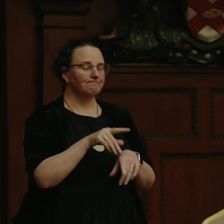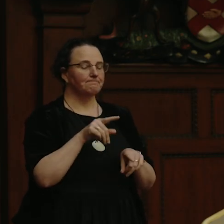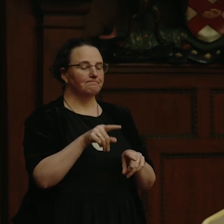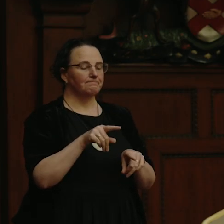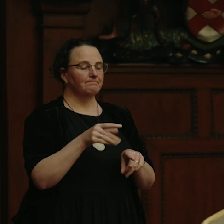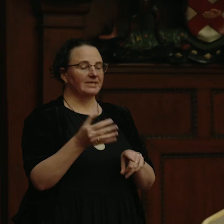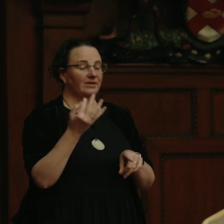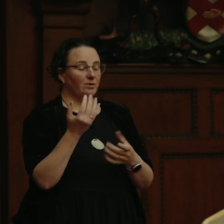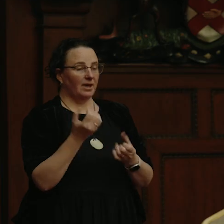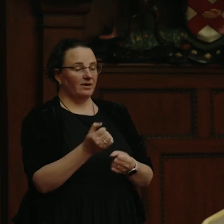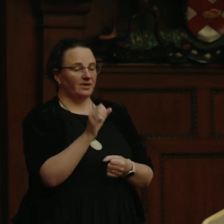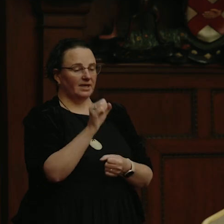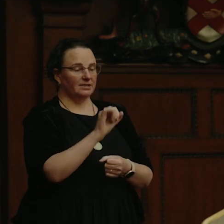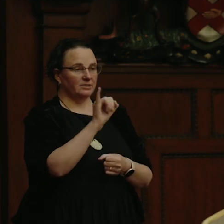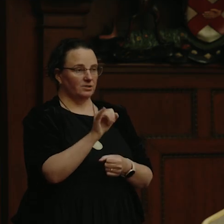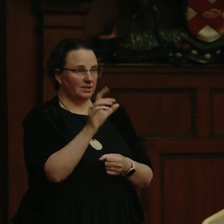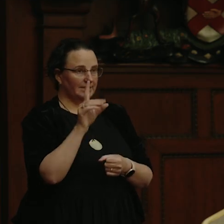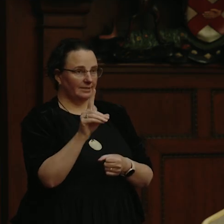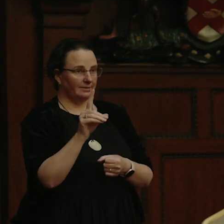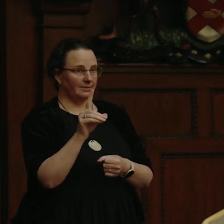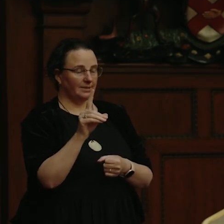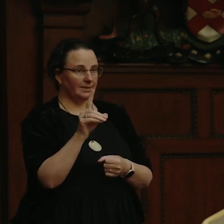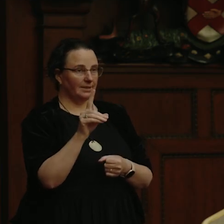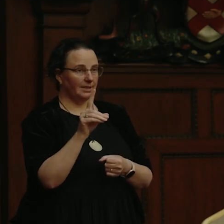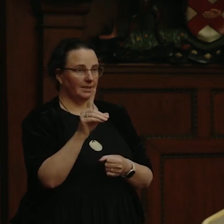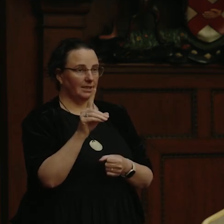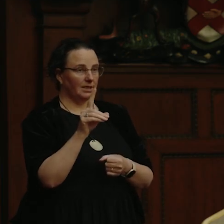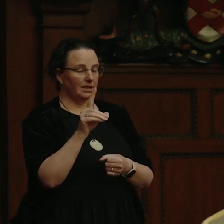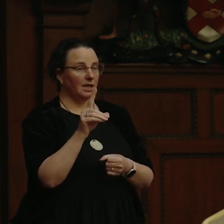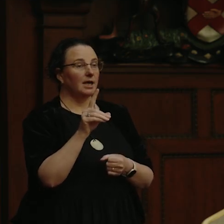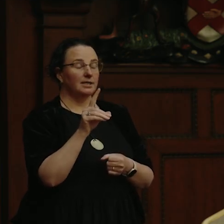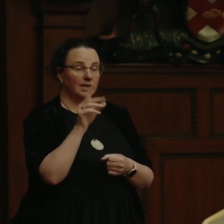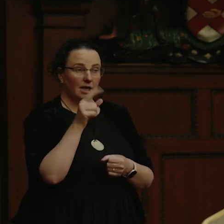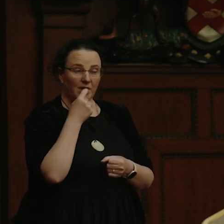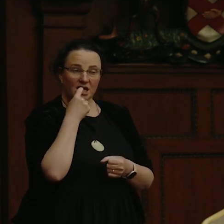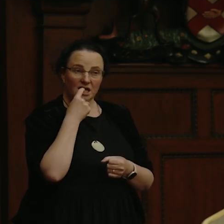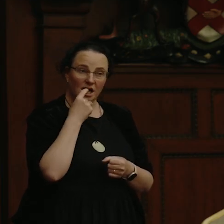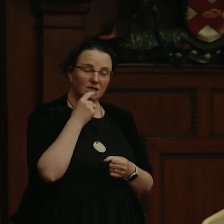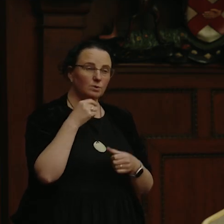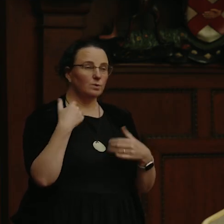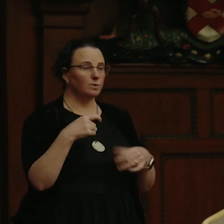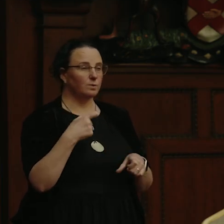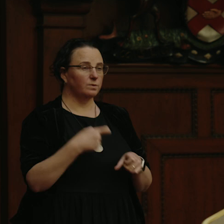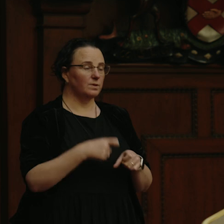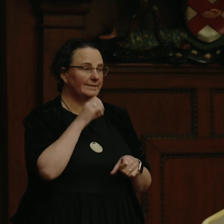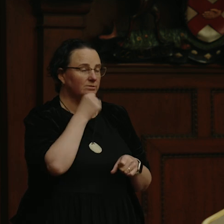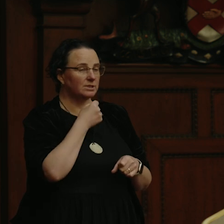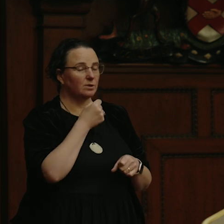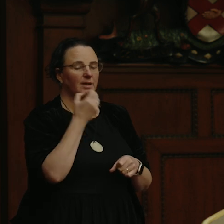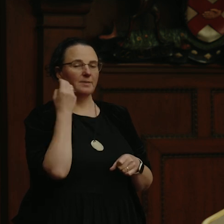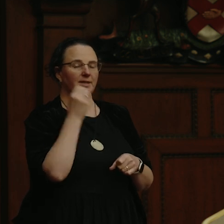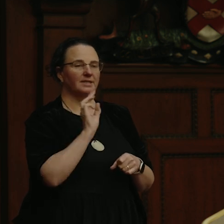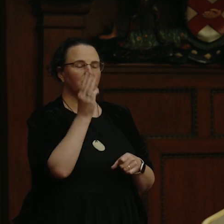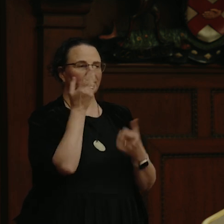Sjögren's, symptoms can be disproportionately severe. So in the nice pictures that I